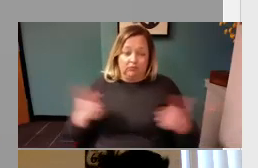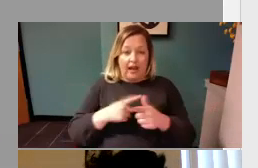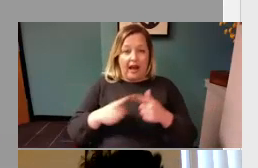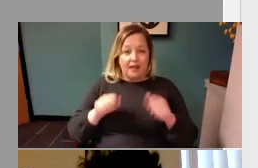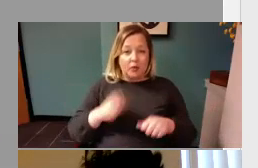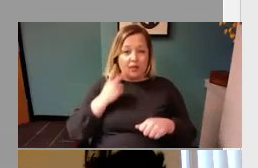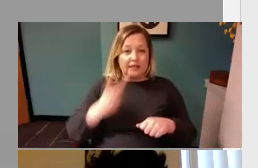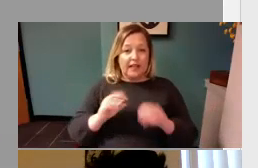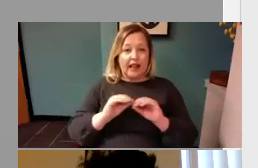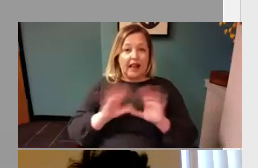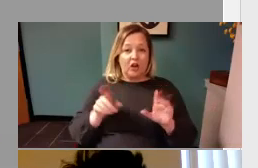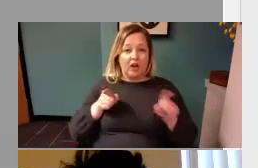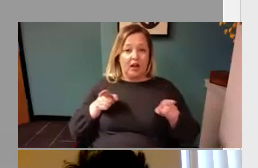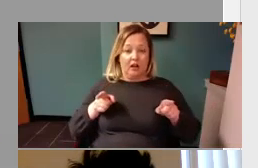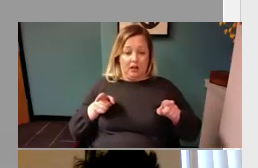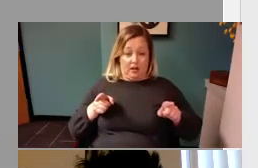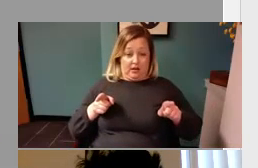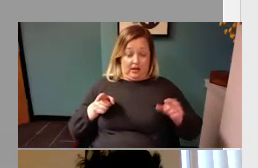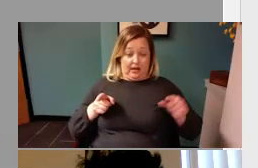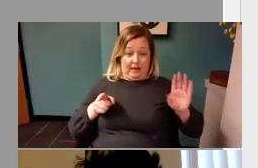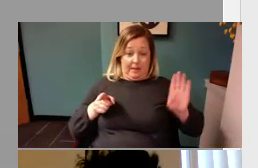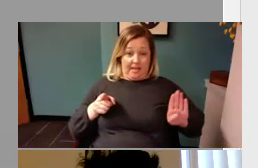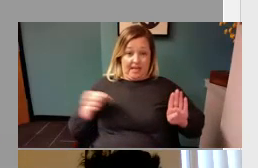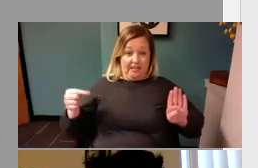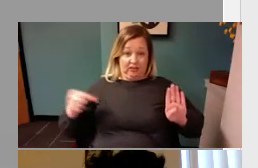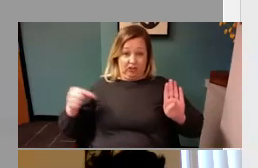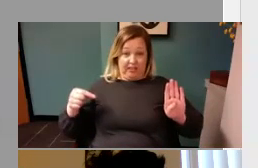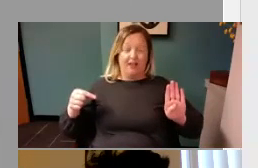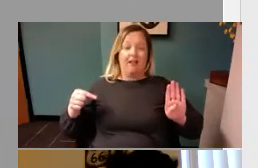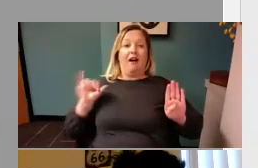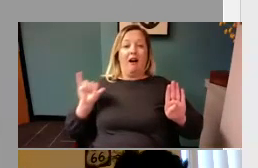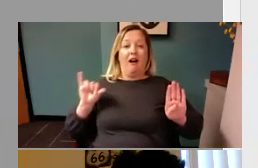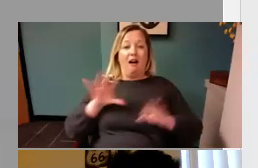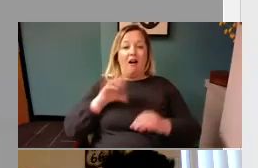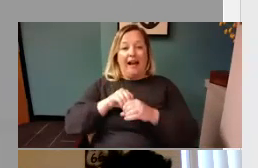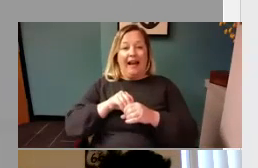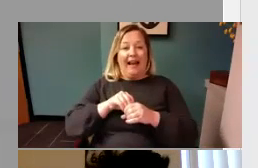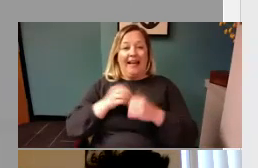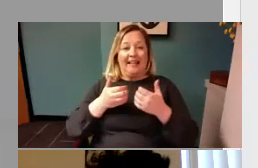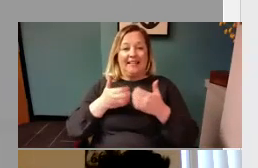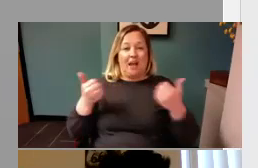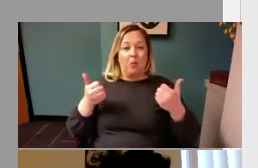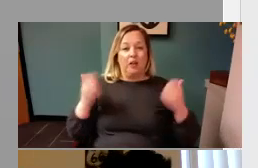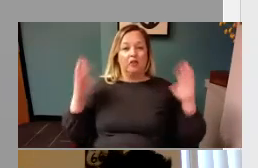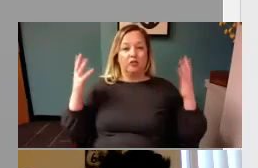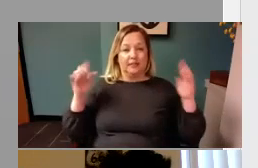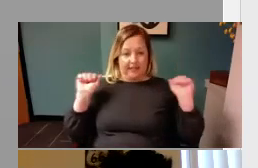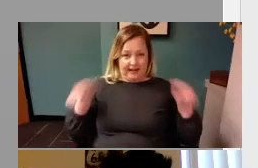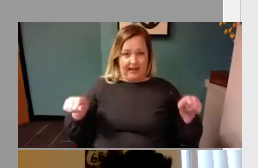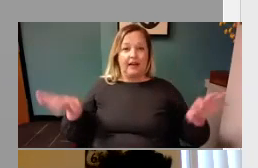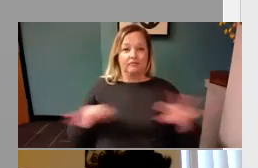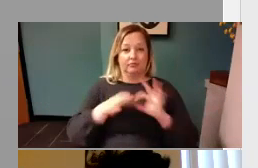combine them, we get a new tree, and that was the main thing. But remember that the main bottleneck for our time complexity